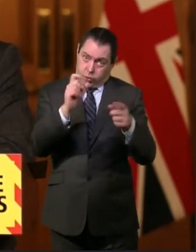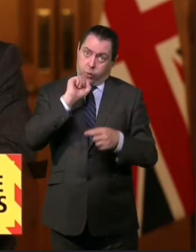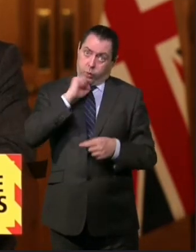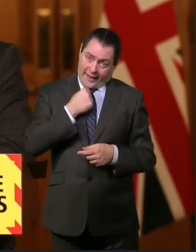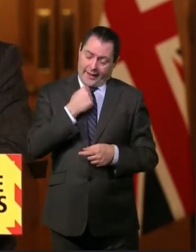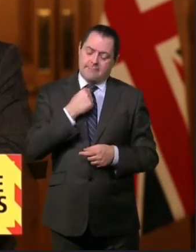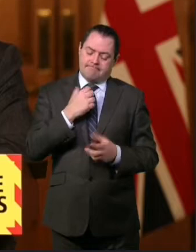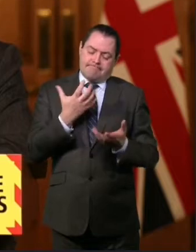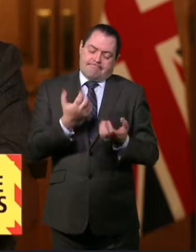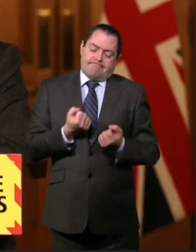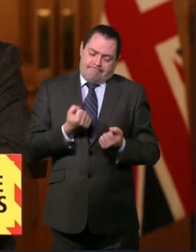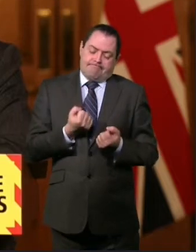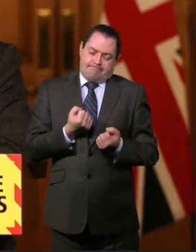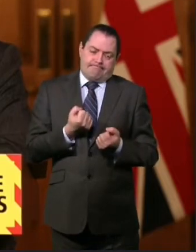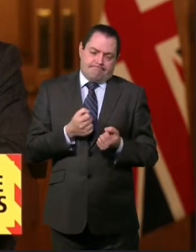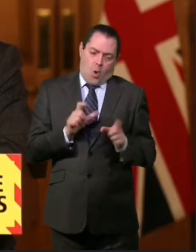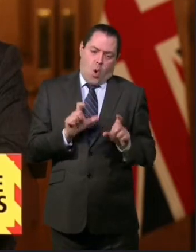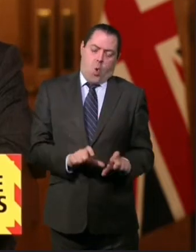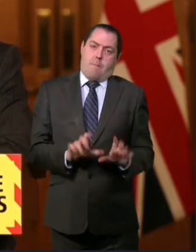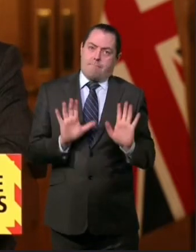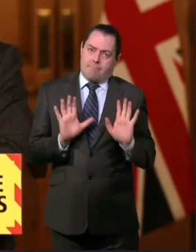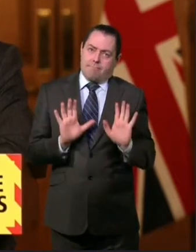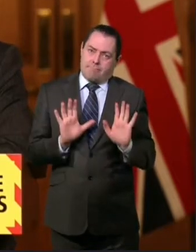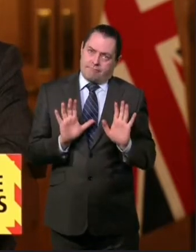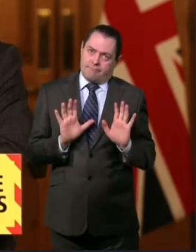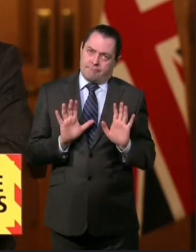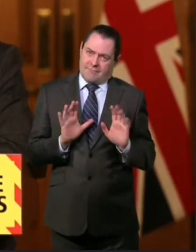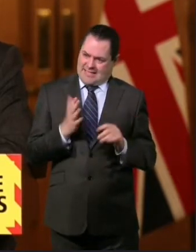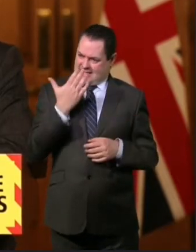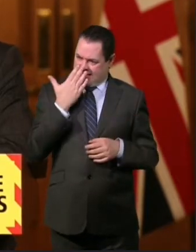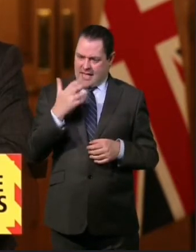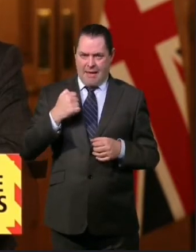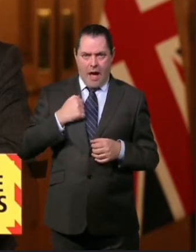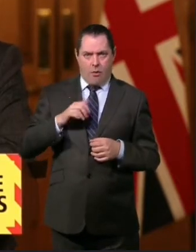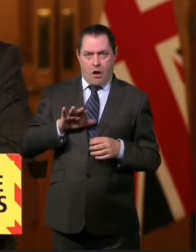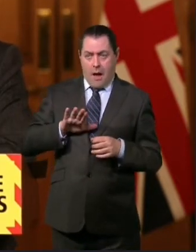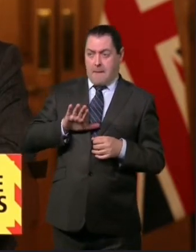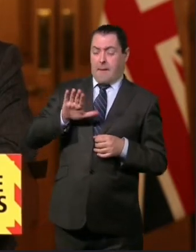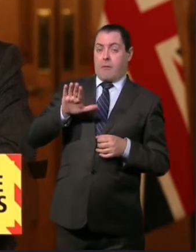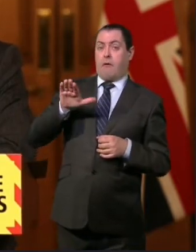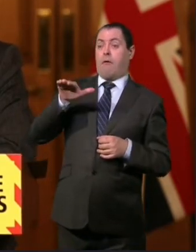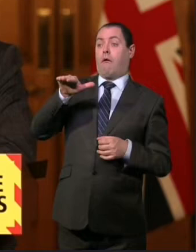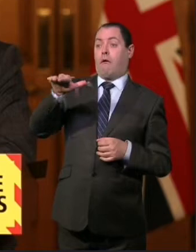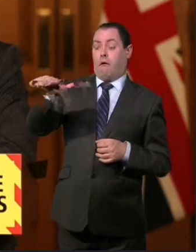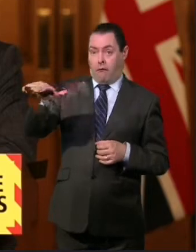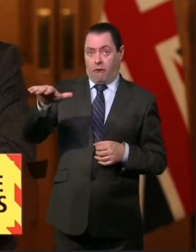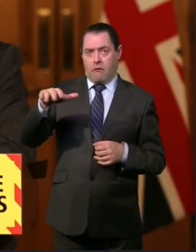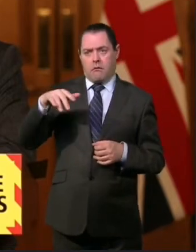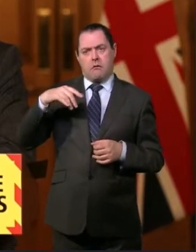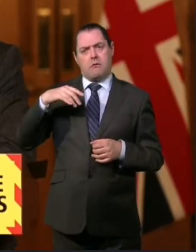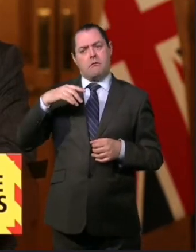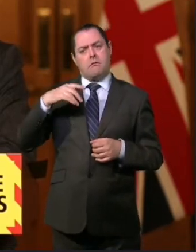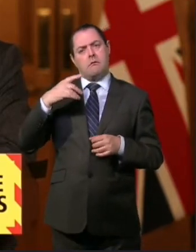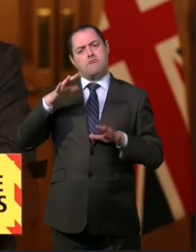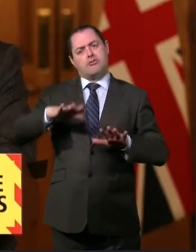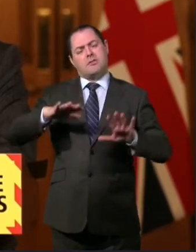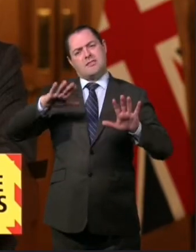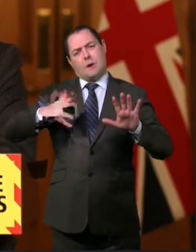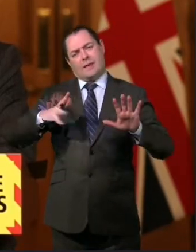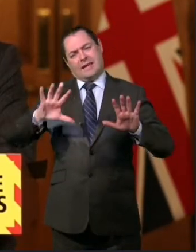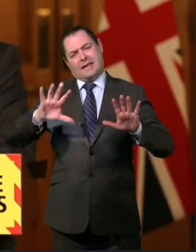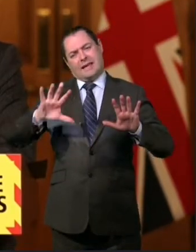of flattening in the data. We're seeing some areas, particularly in London and the southeast, where numbers of infections are coming